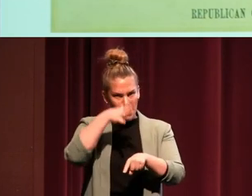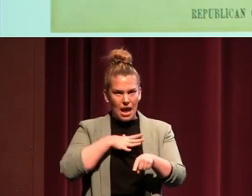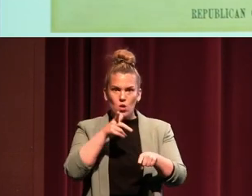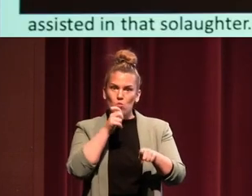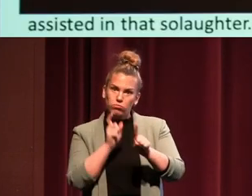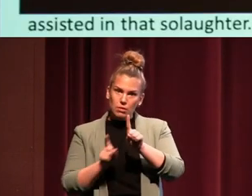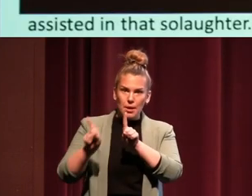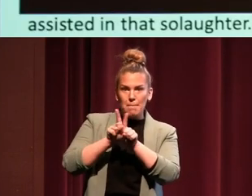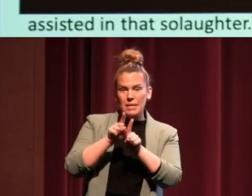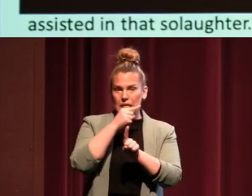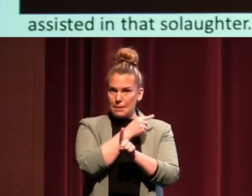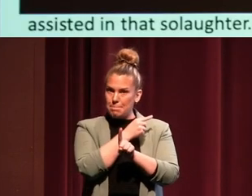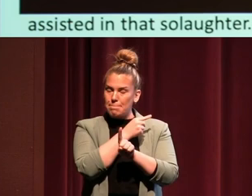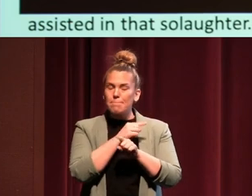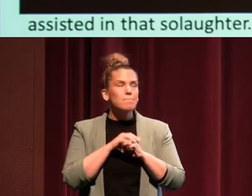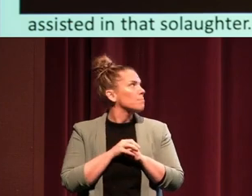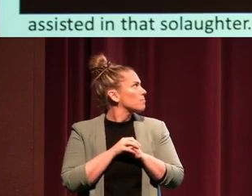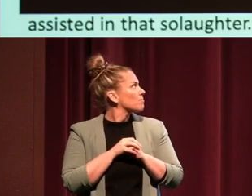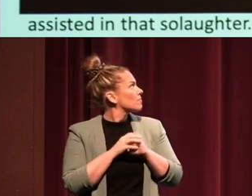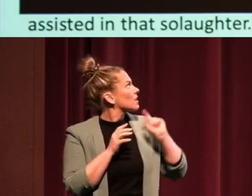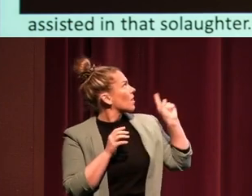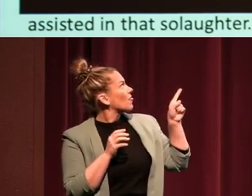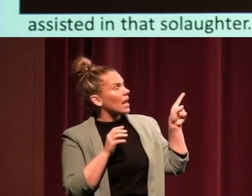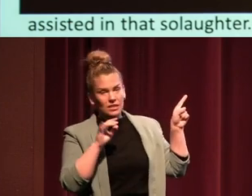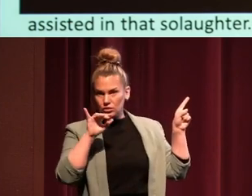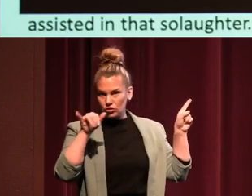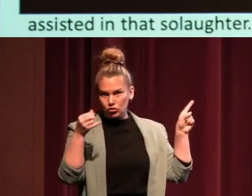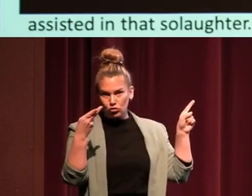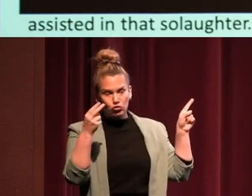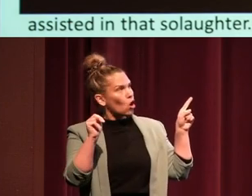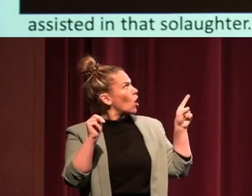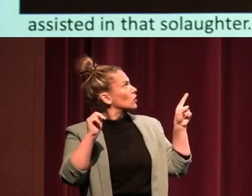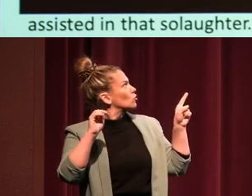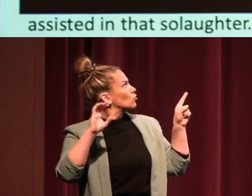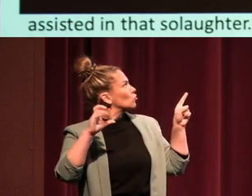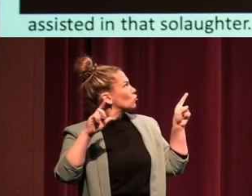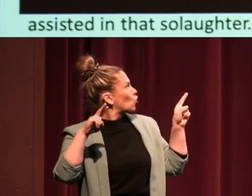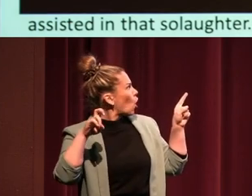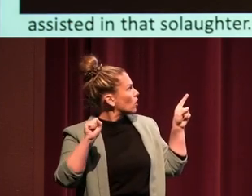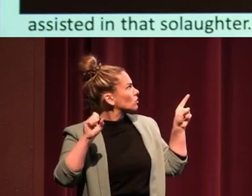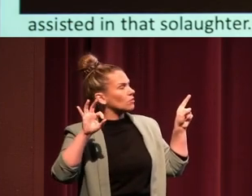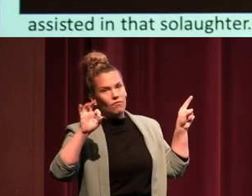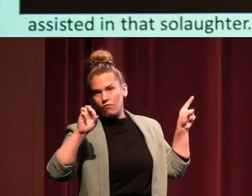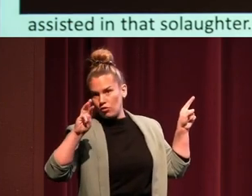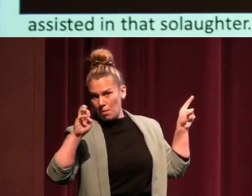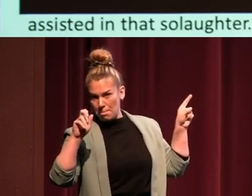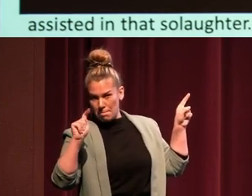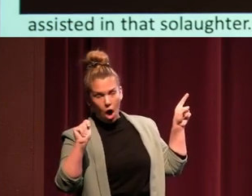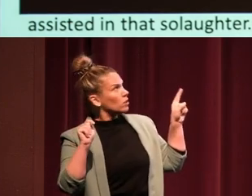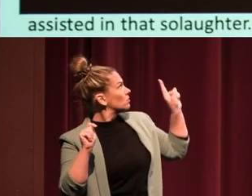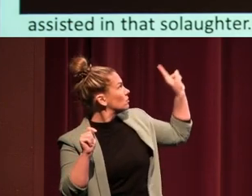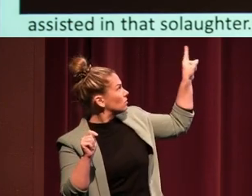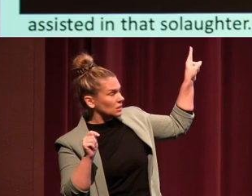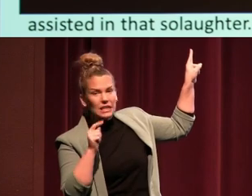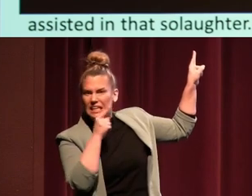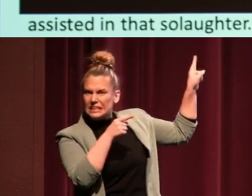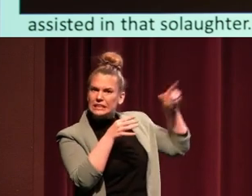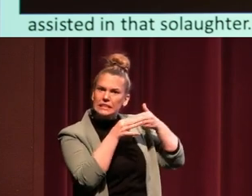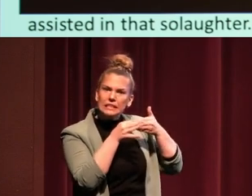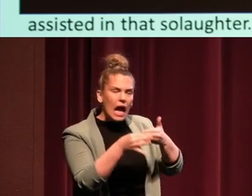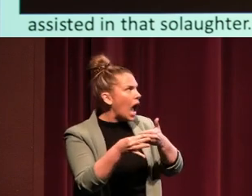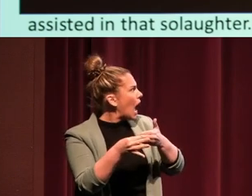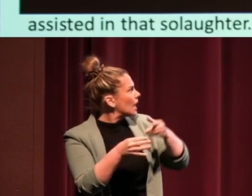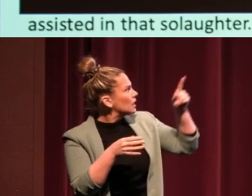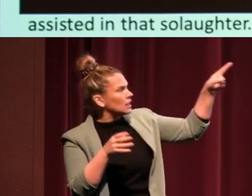him. That's John Charles Fremont on the left, and his guide. He was guided in these travels by Kit